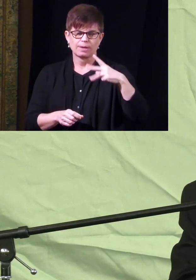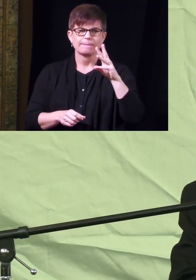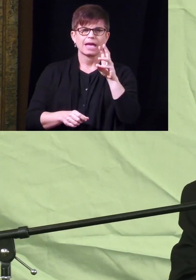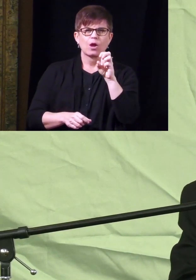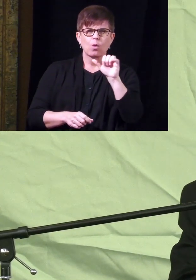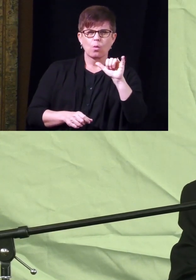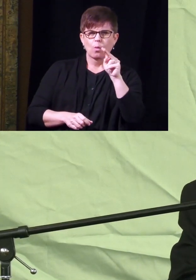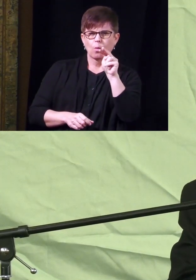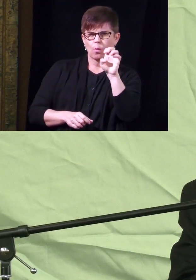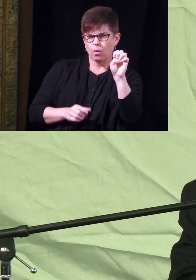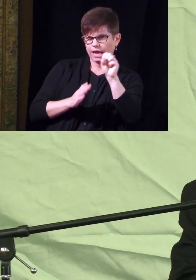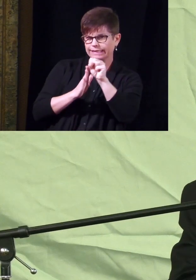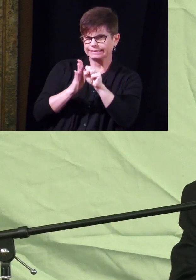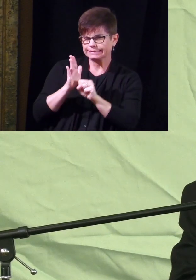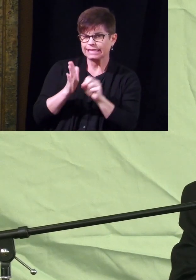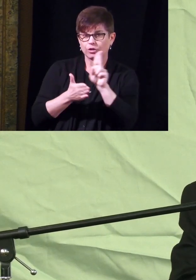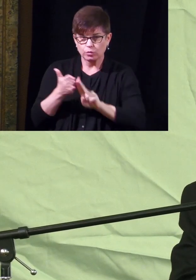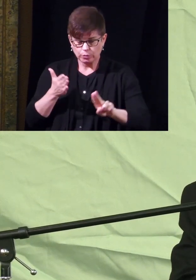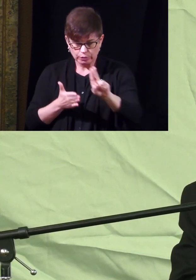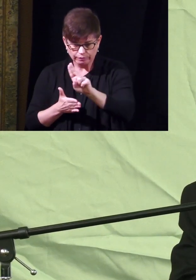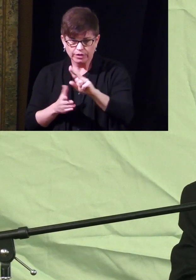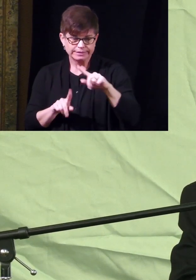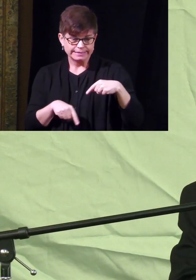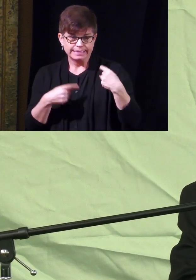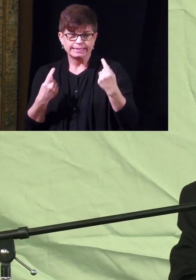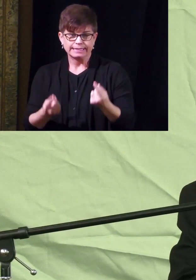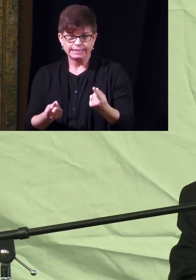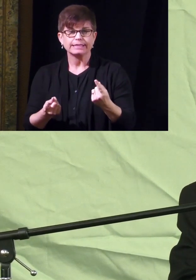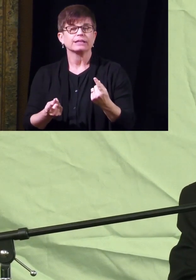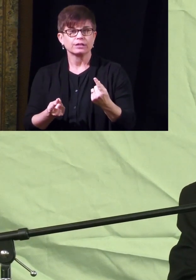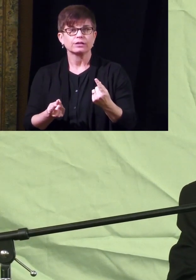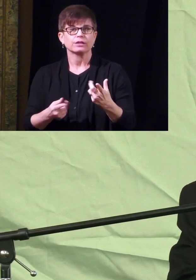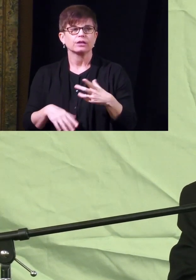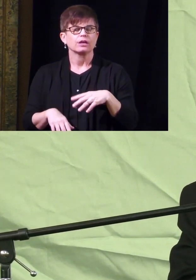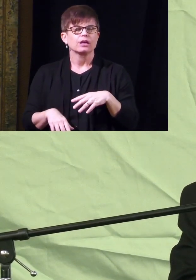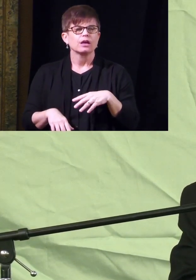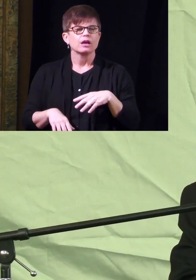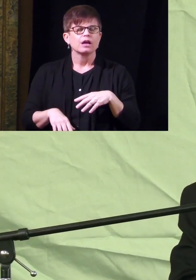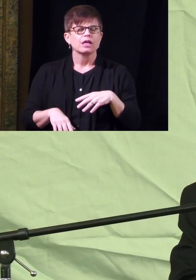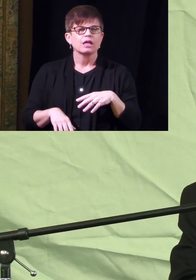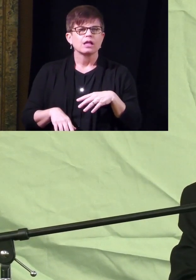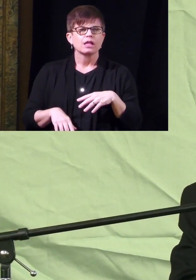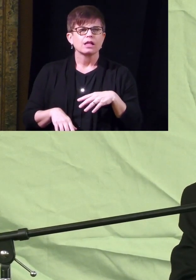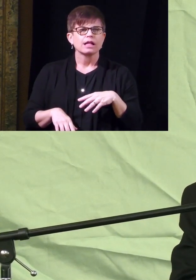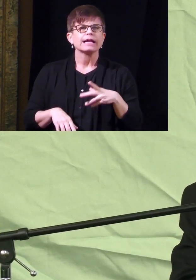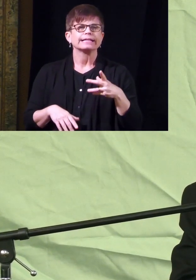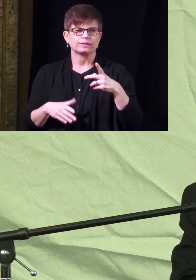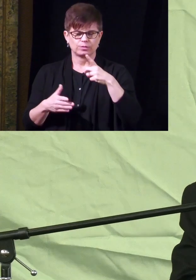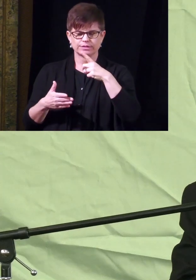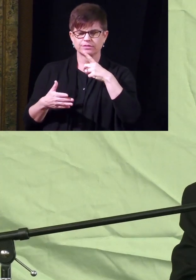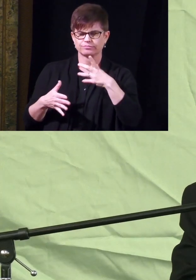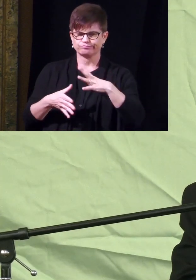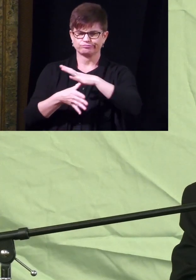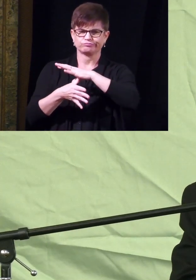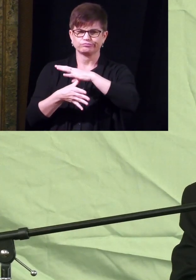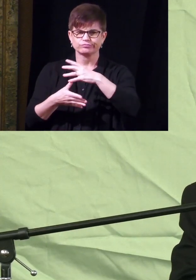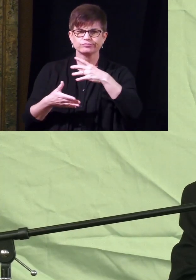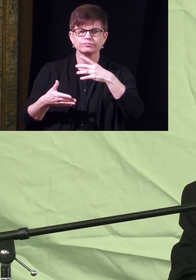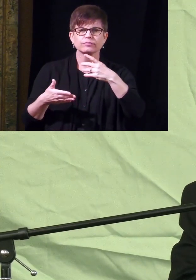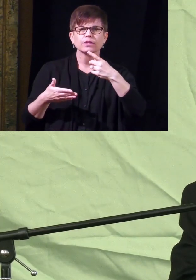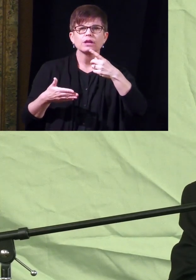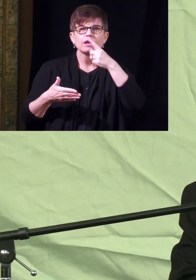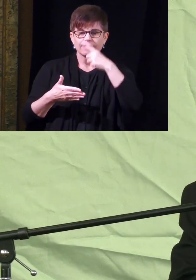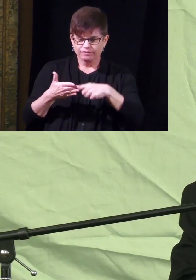Dr. Boster has been intimately involved in the care of people impacted by MS. He has been a principal investigator in numerous clinical